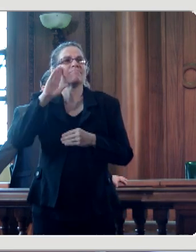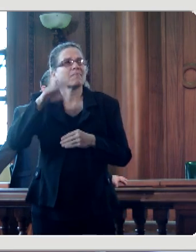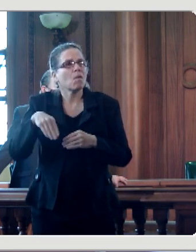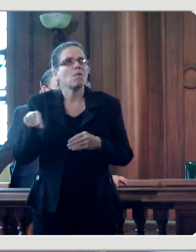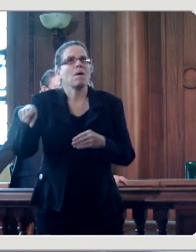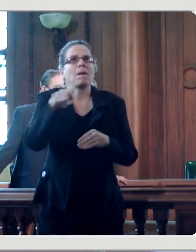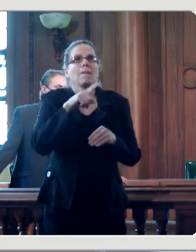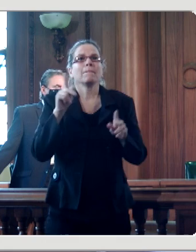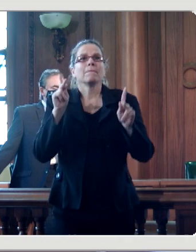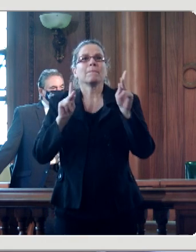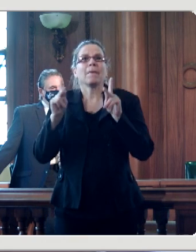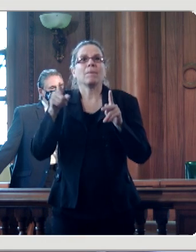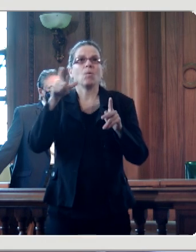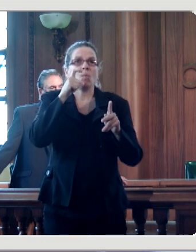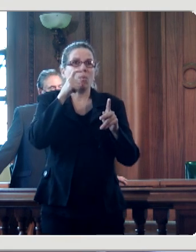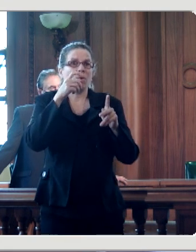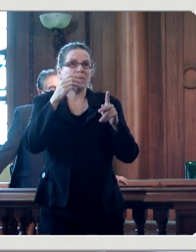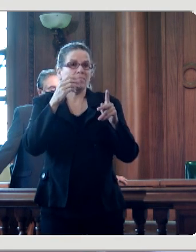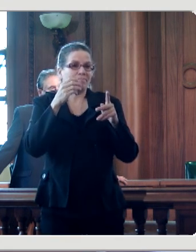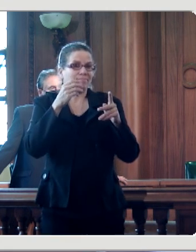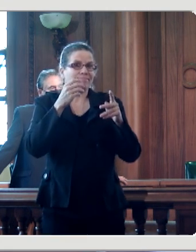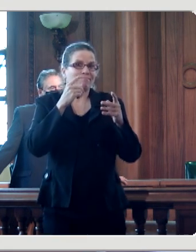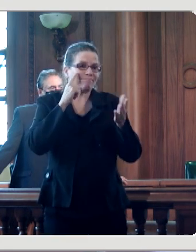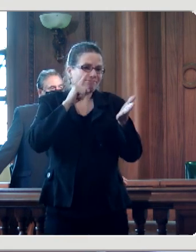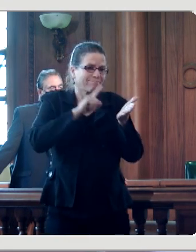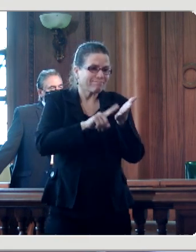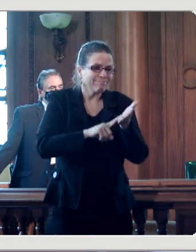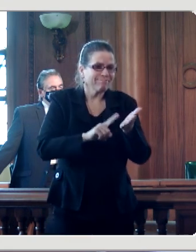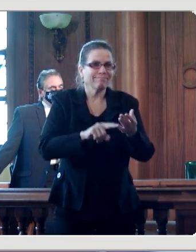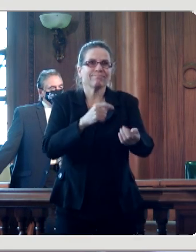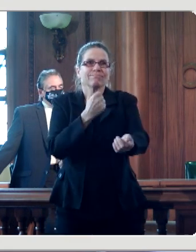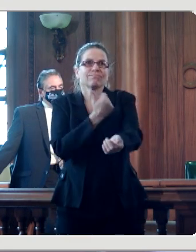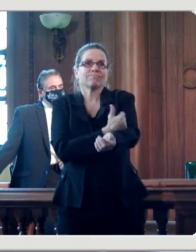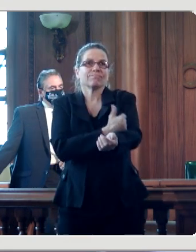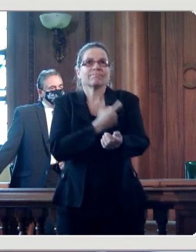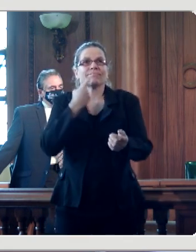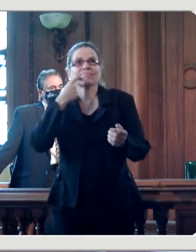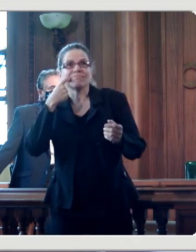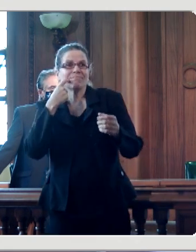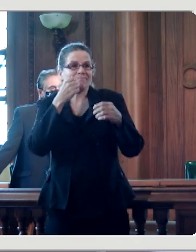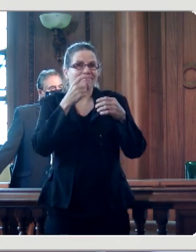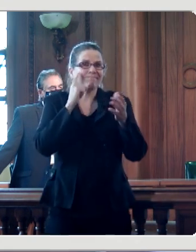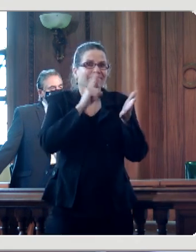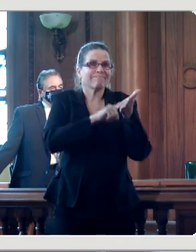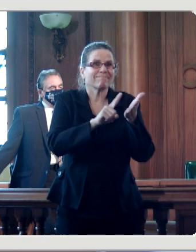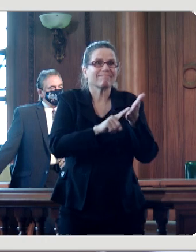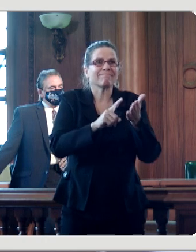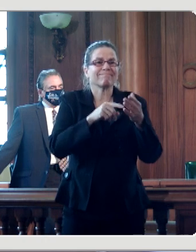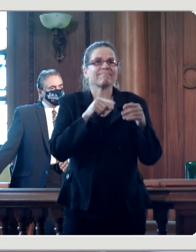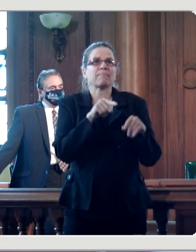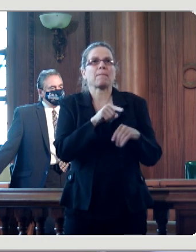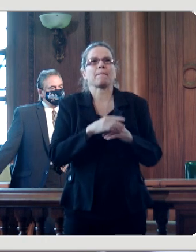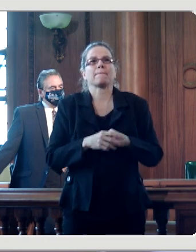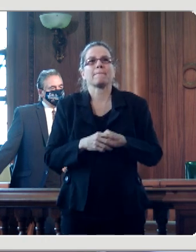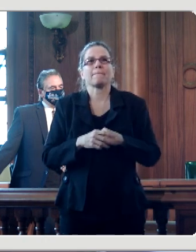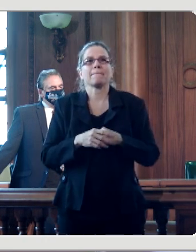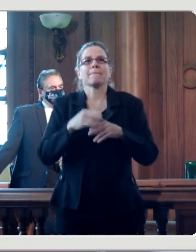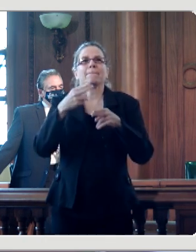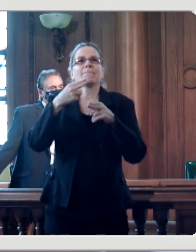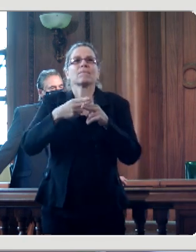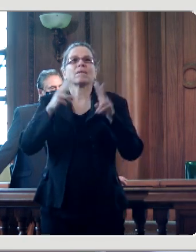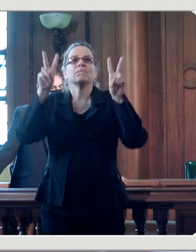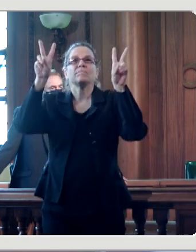harm reduction. It is that you may not think that this impacts you because you are